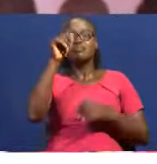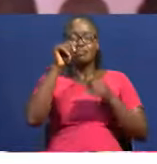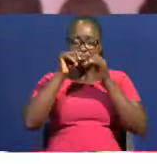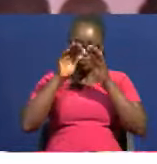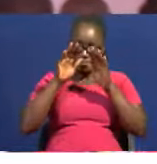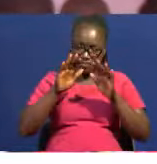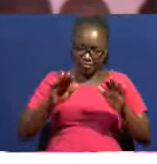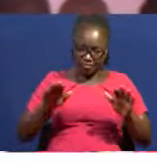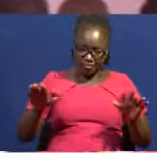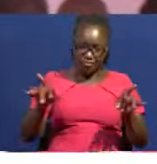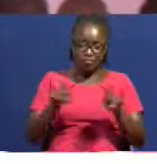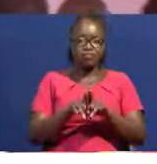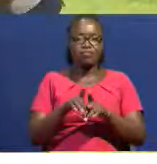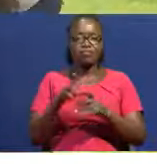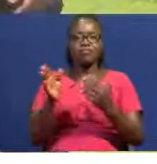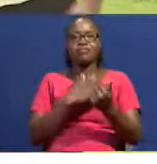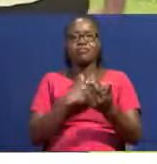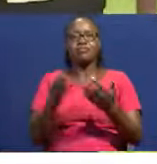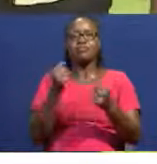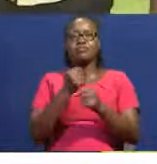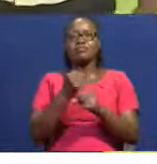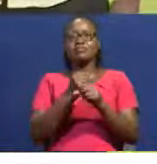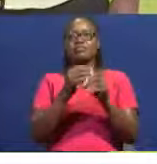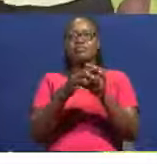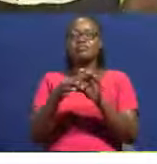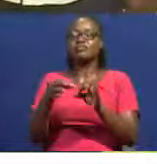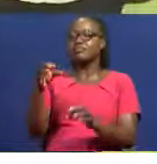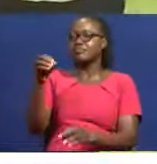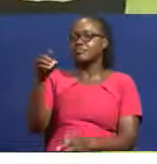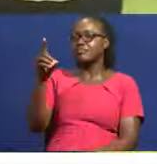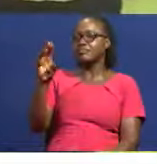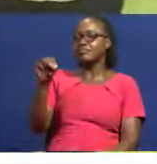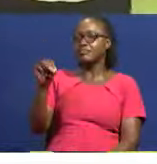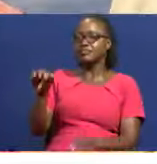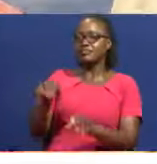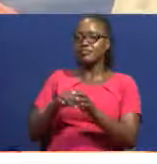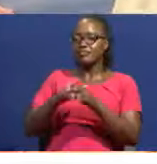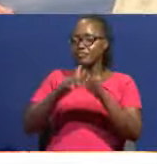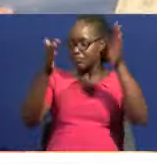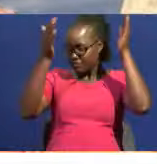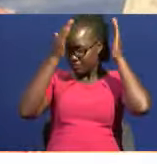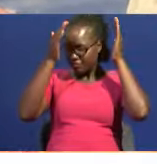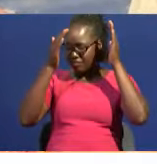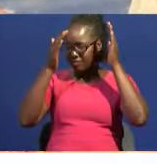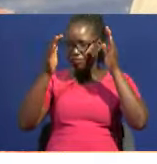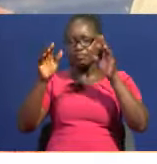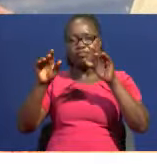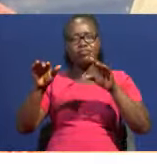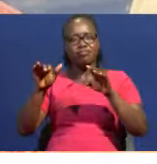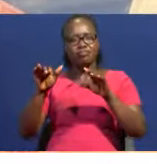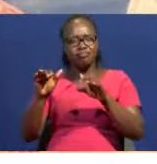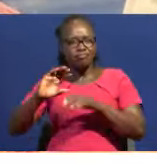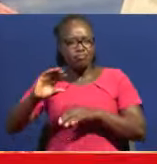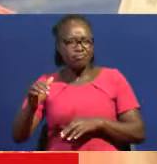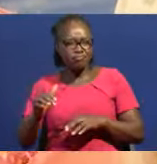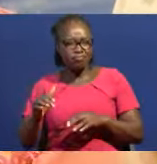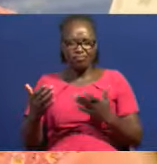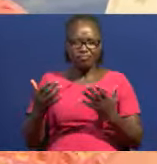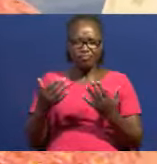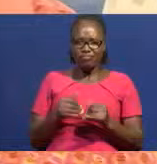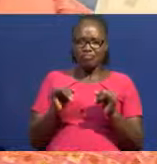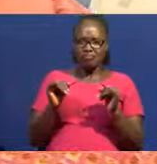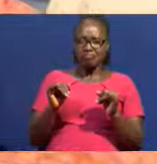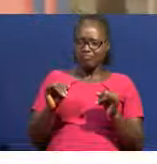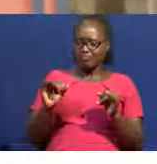anatubariki kwa yale tunafanya. And the unity of ODM members in Kakamega County was put to test after two factions have failed